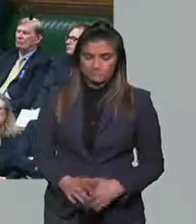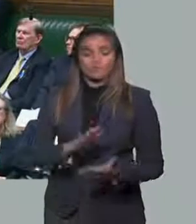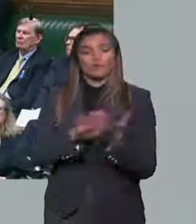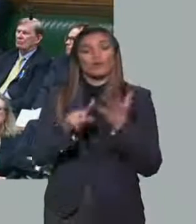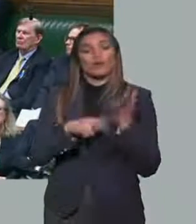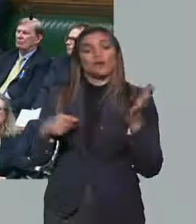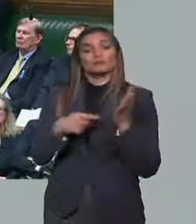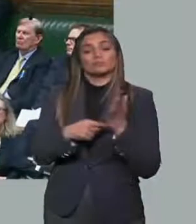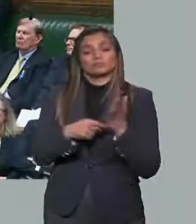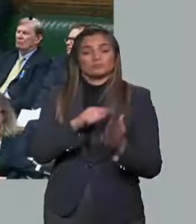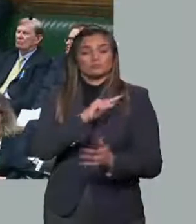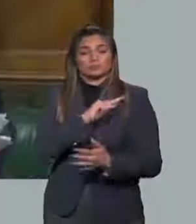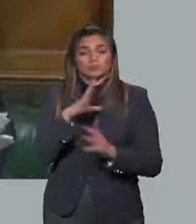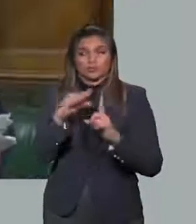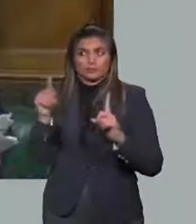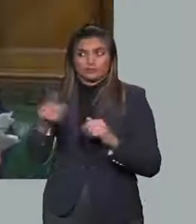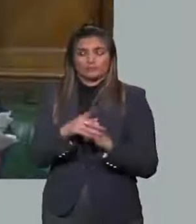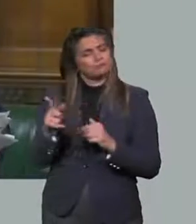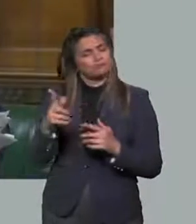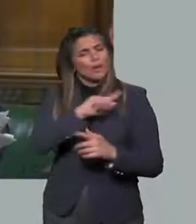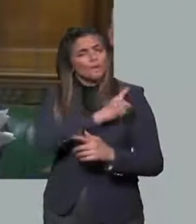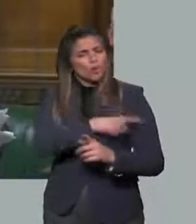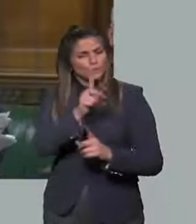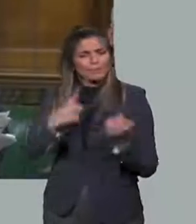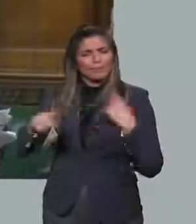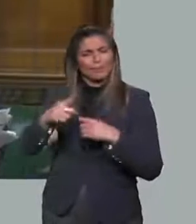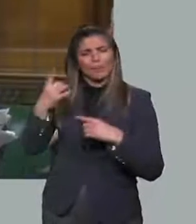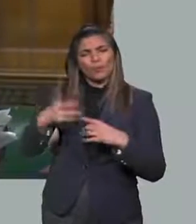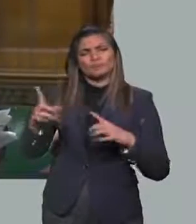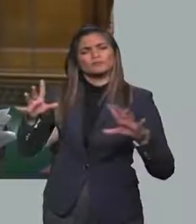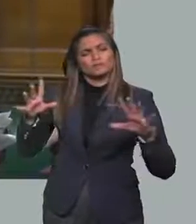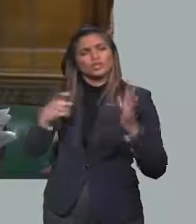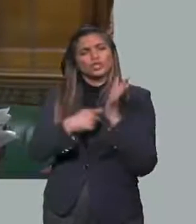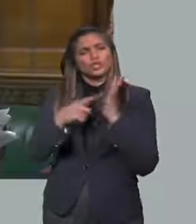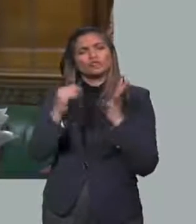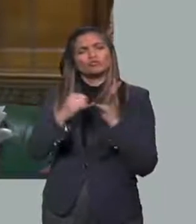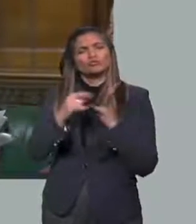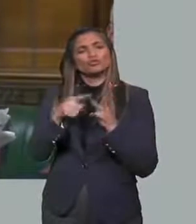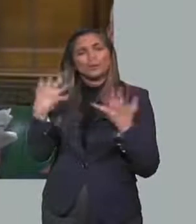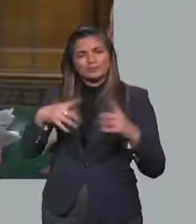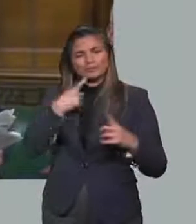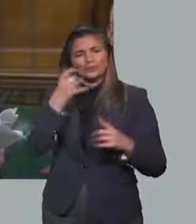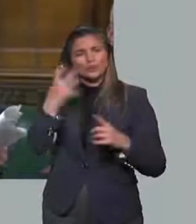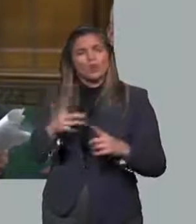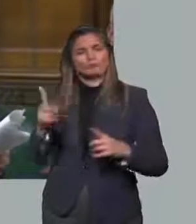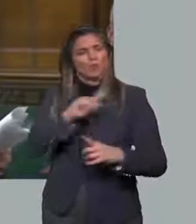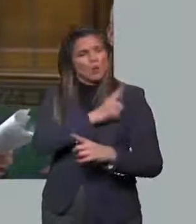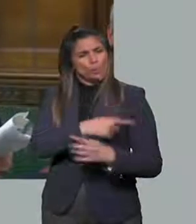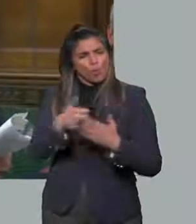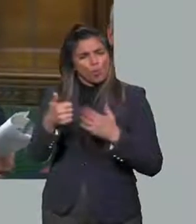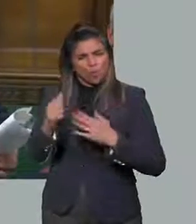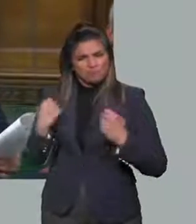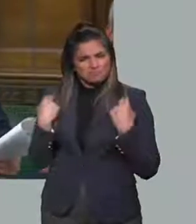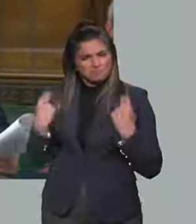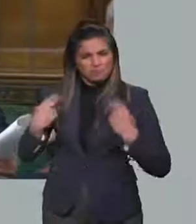swallow the pole, but you will never digest them." I think that powerful quote says so much for how the Polish people have stood up